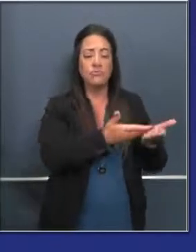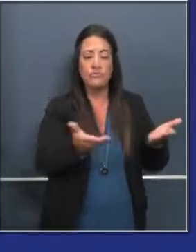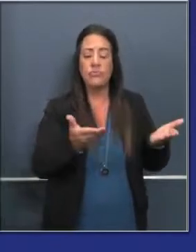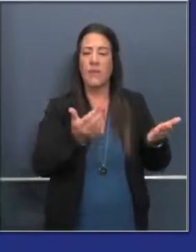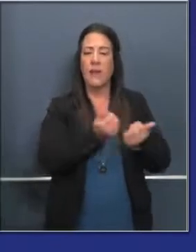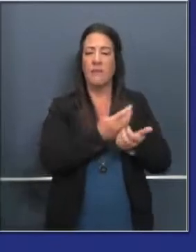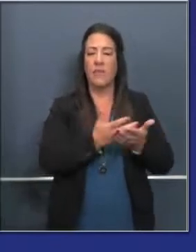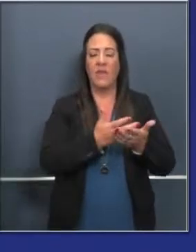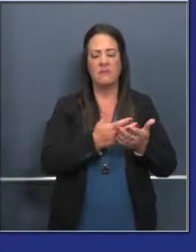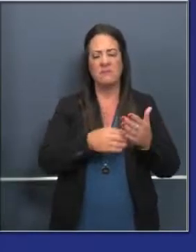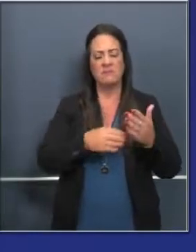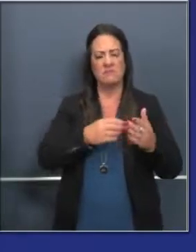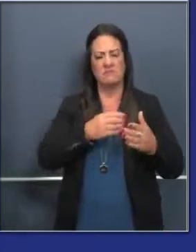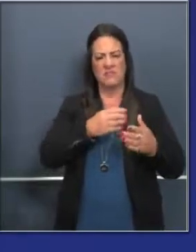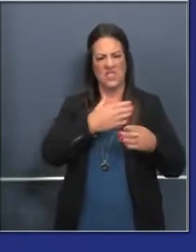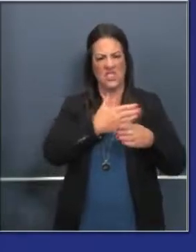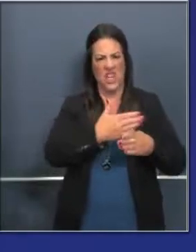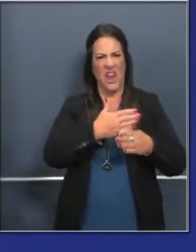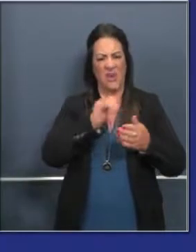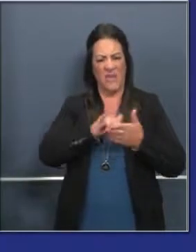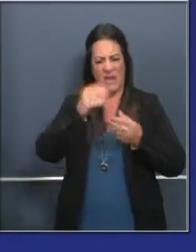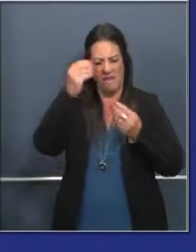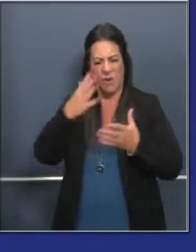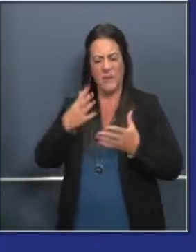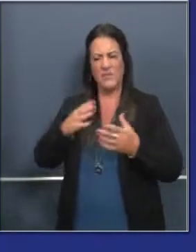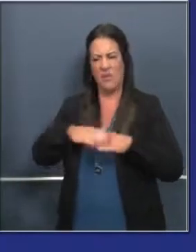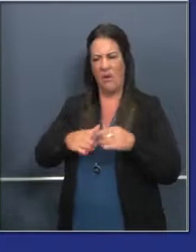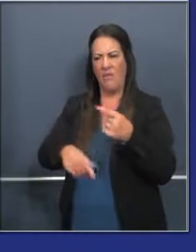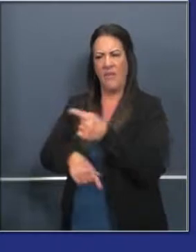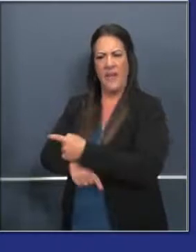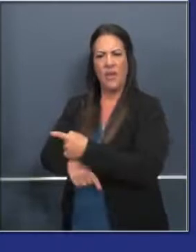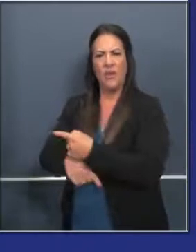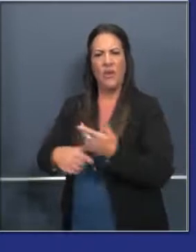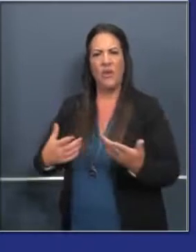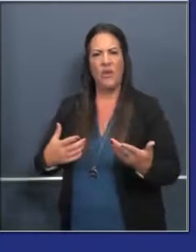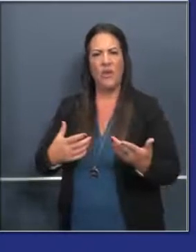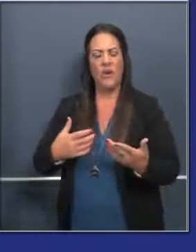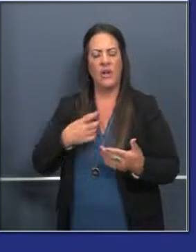Patel have been doing on our team, these